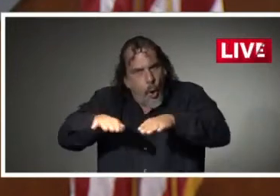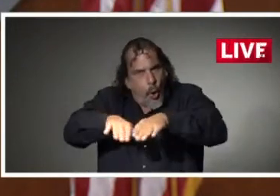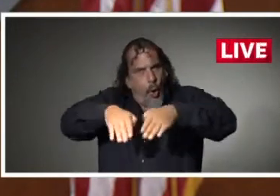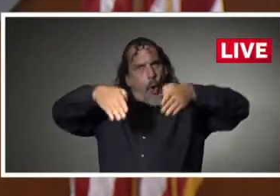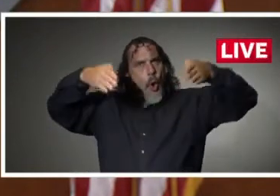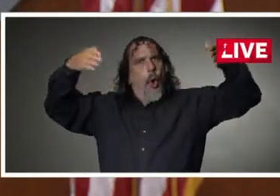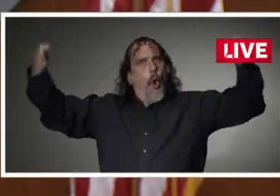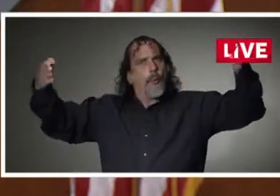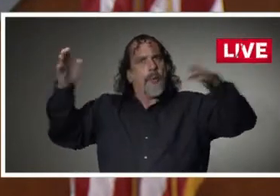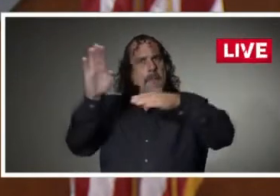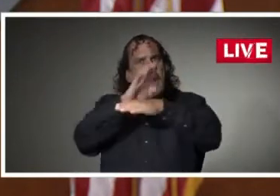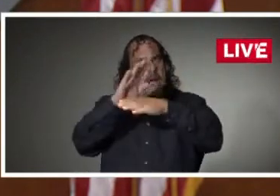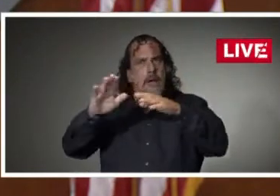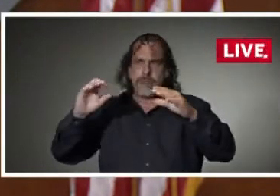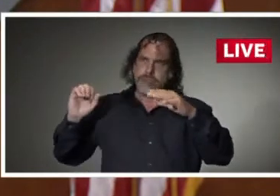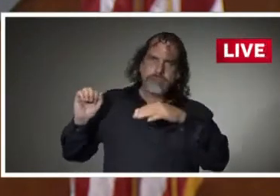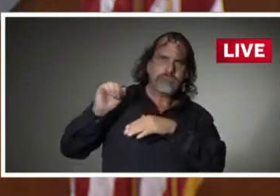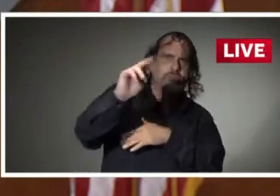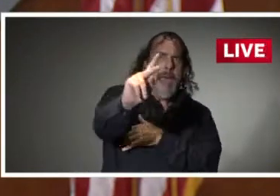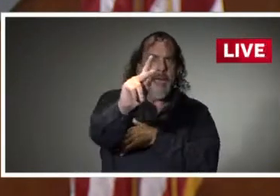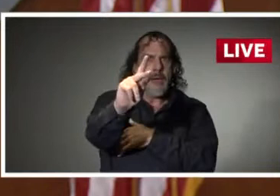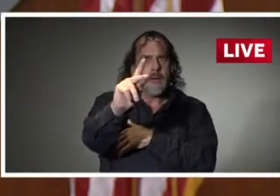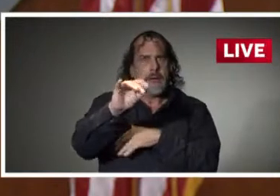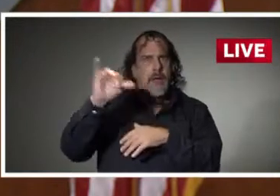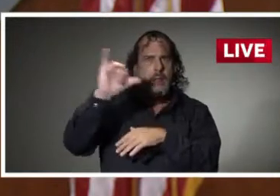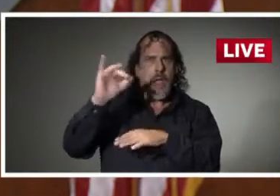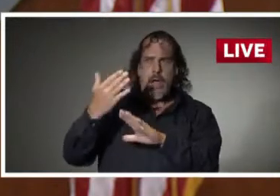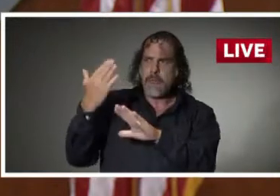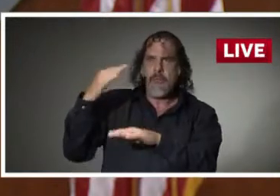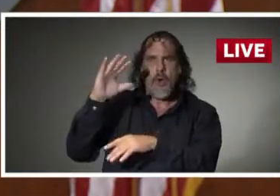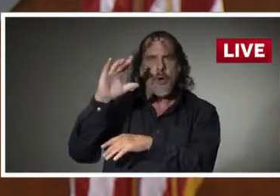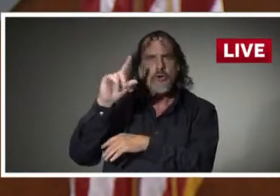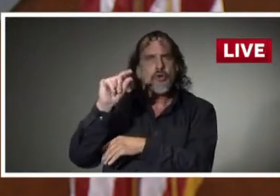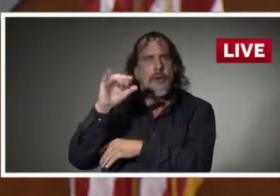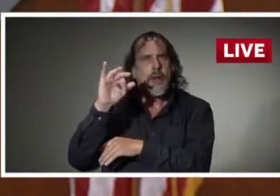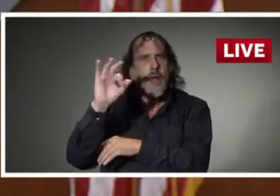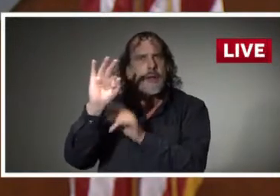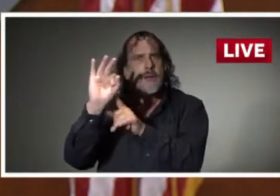us to be completely back to 2019 normal,